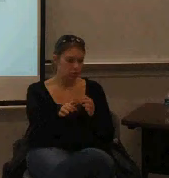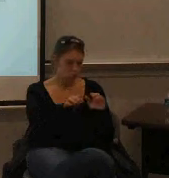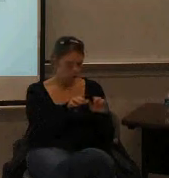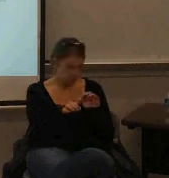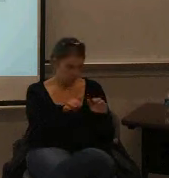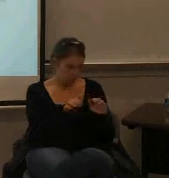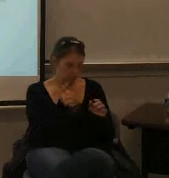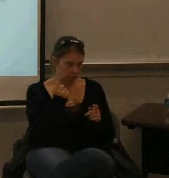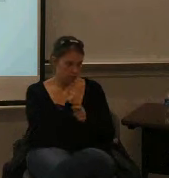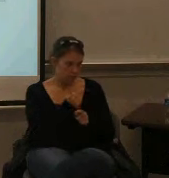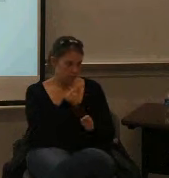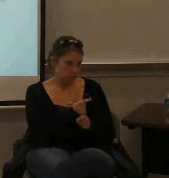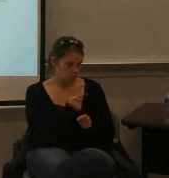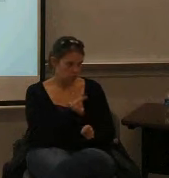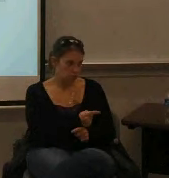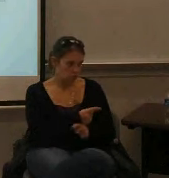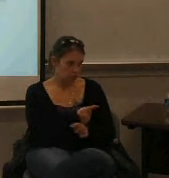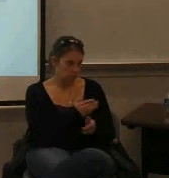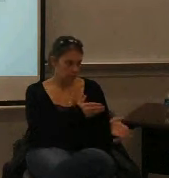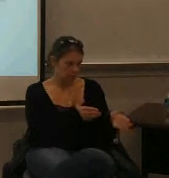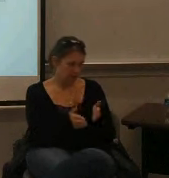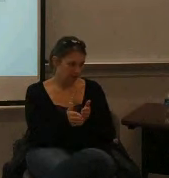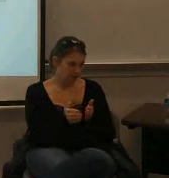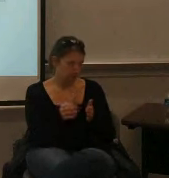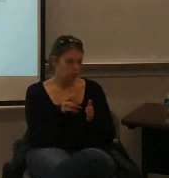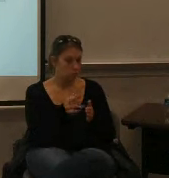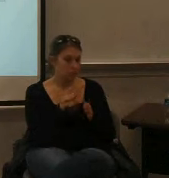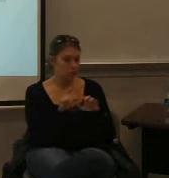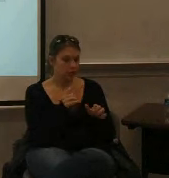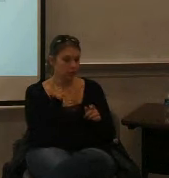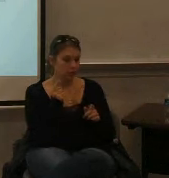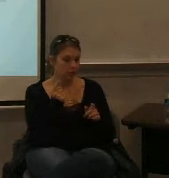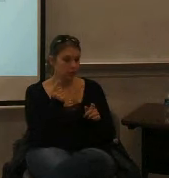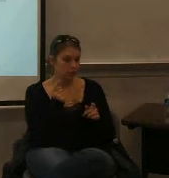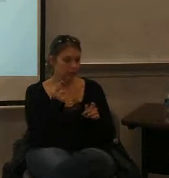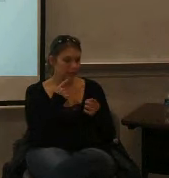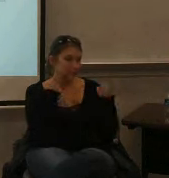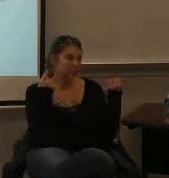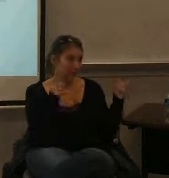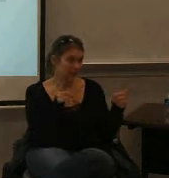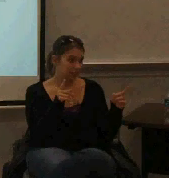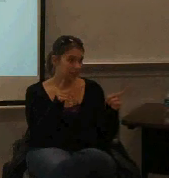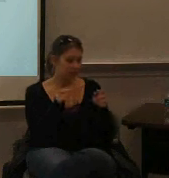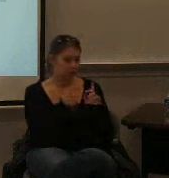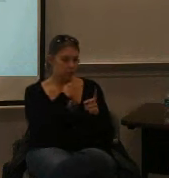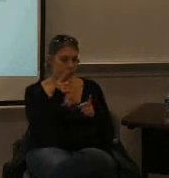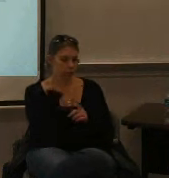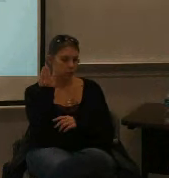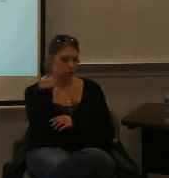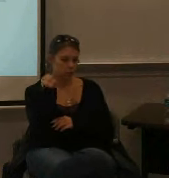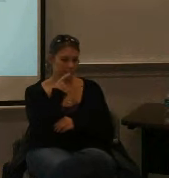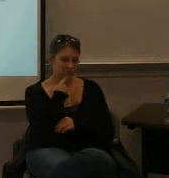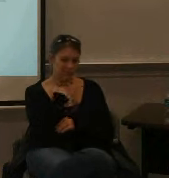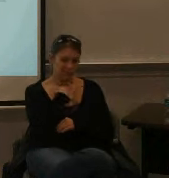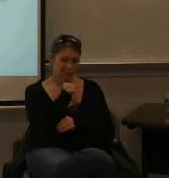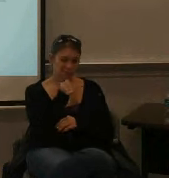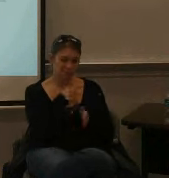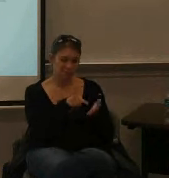doing what you say you're gonna do, or else the public will eventually revolt and say, no, I'm not